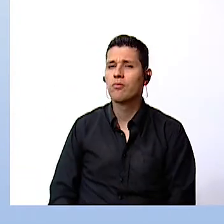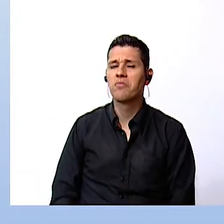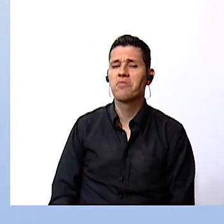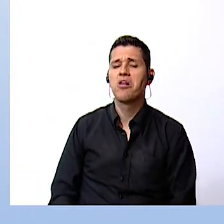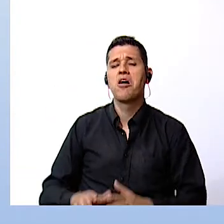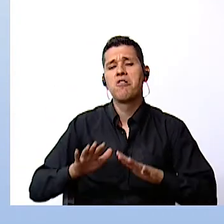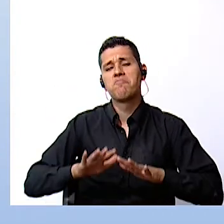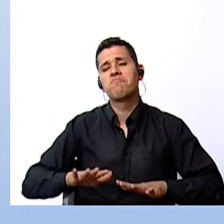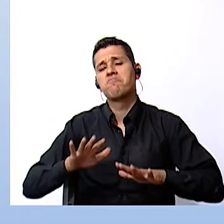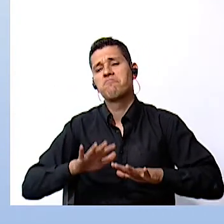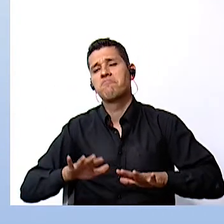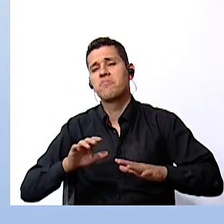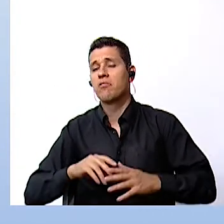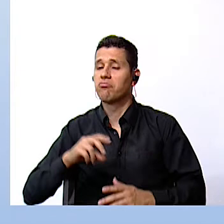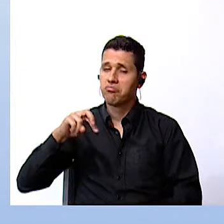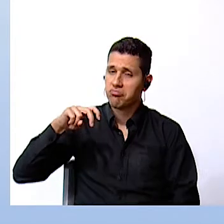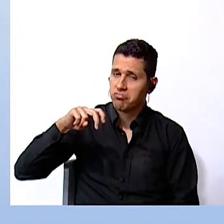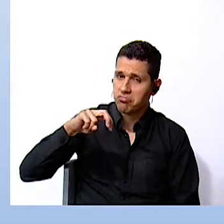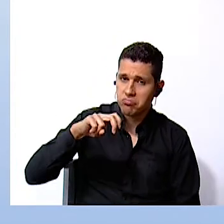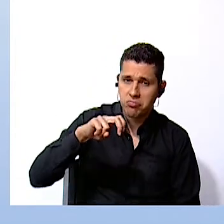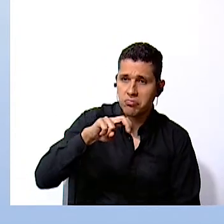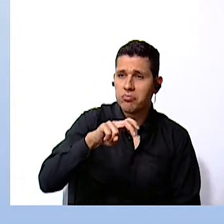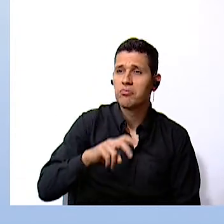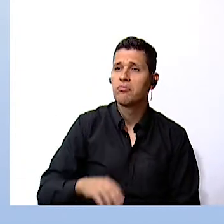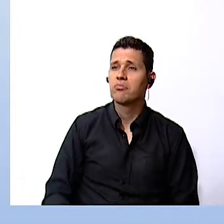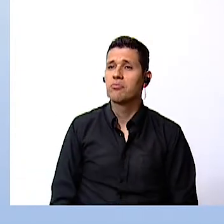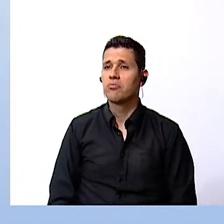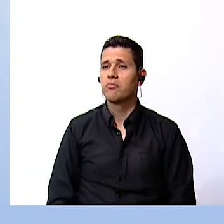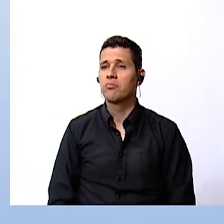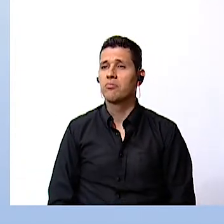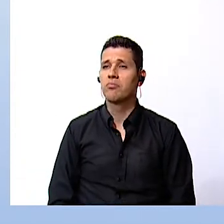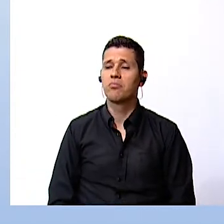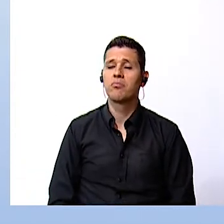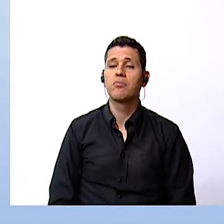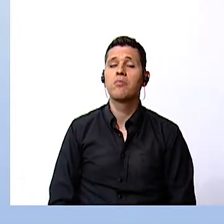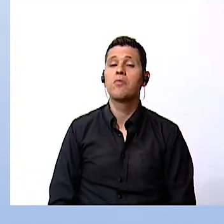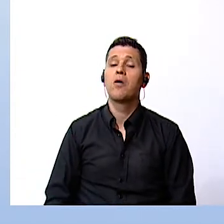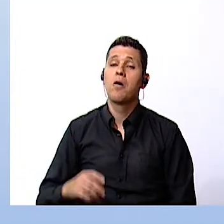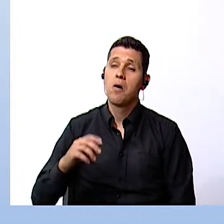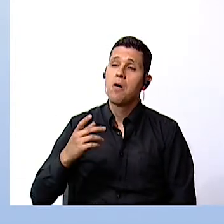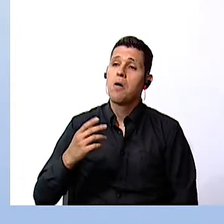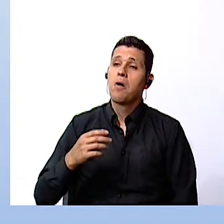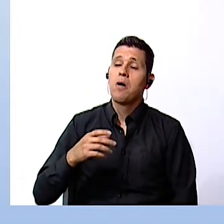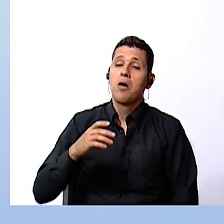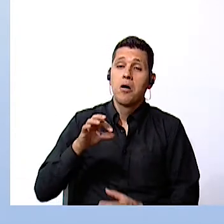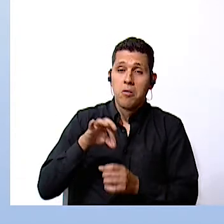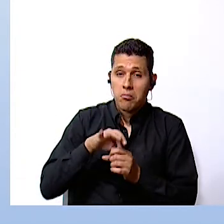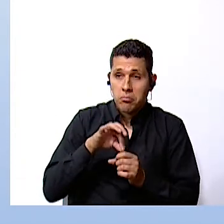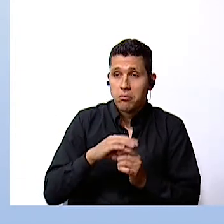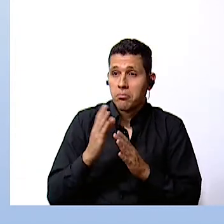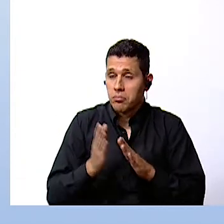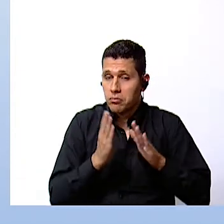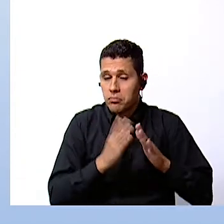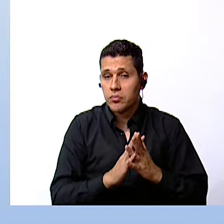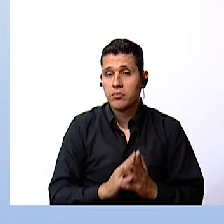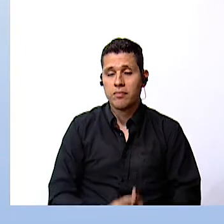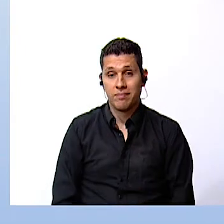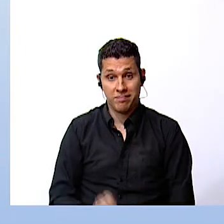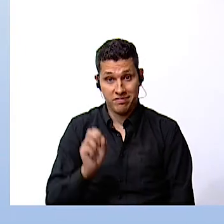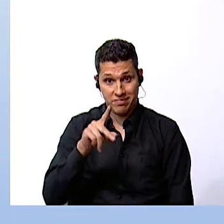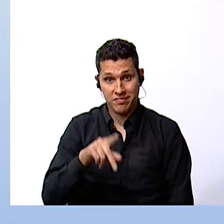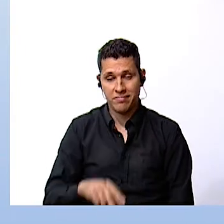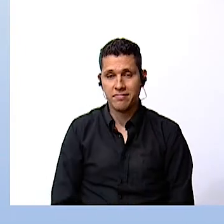Relaxing, walking, relaxed, planting, planted. Okay,